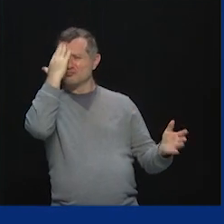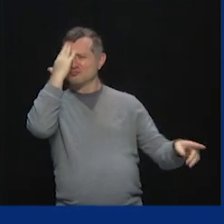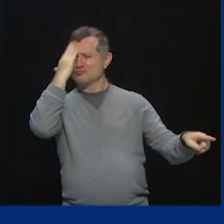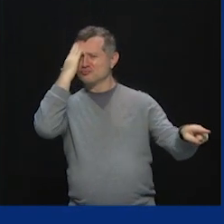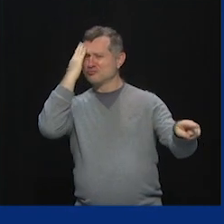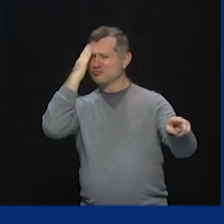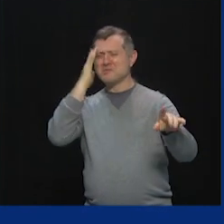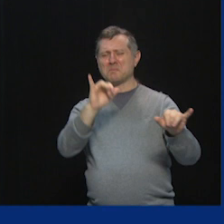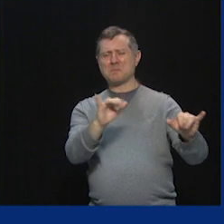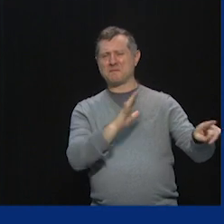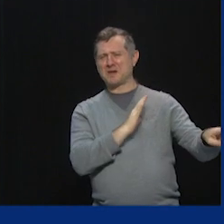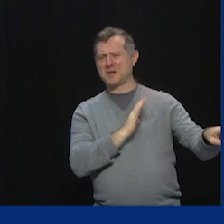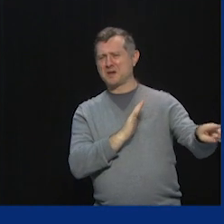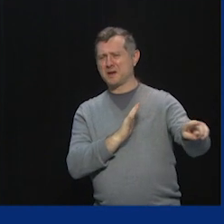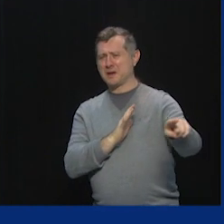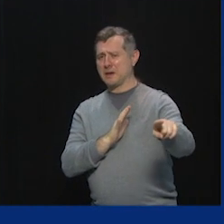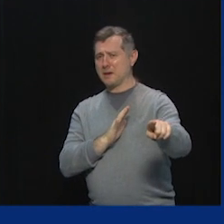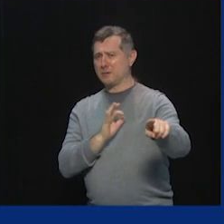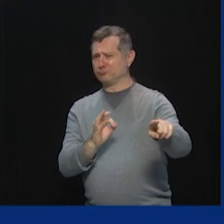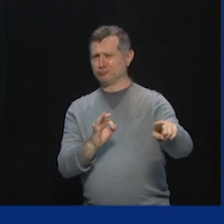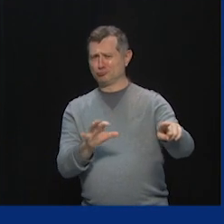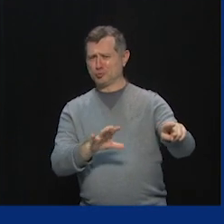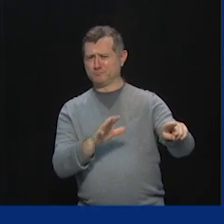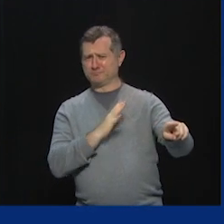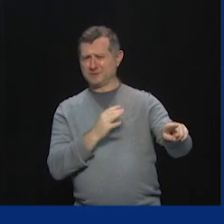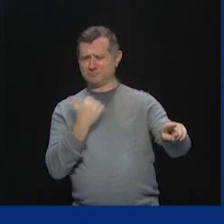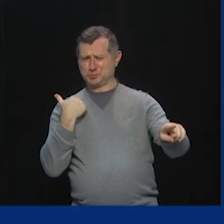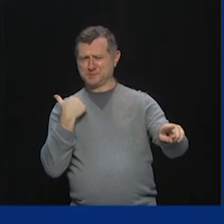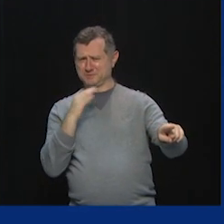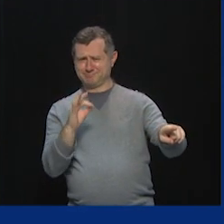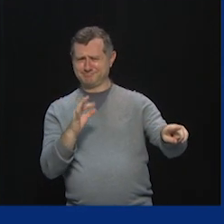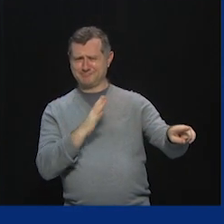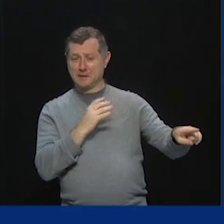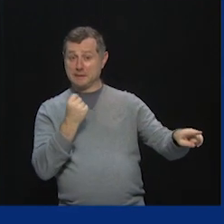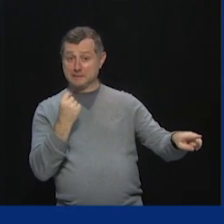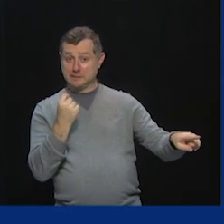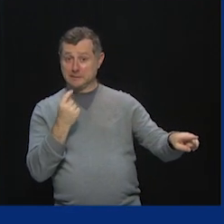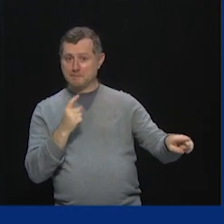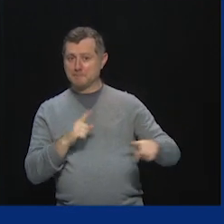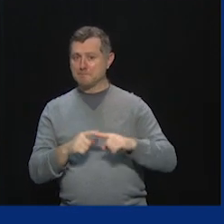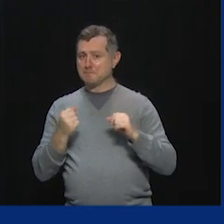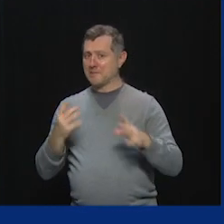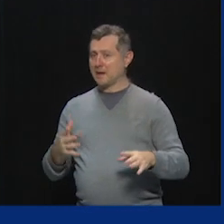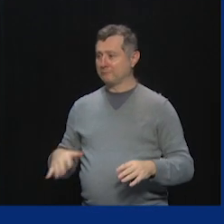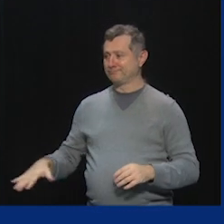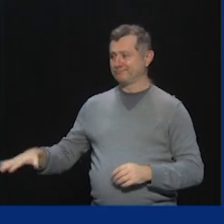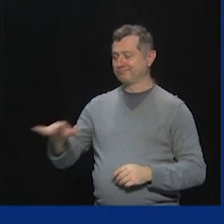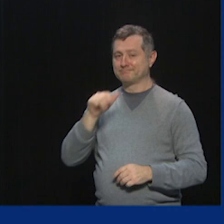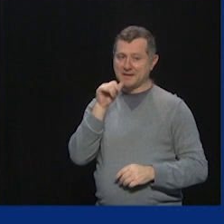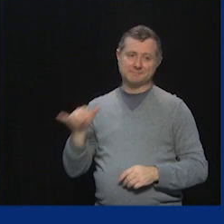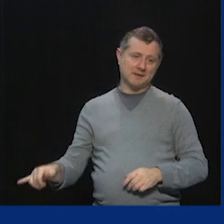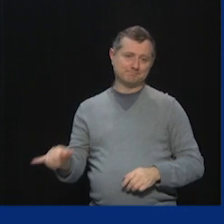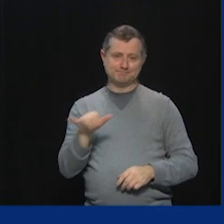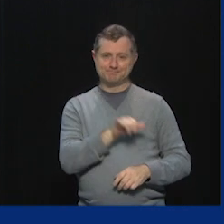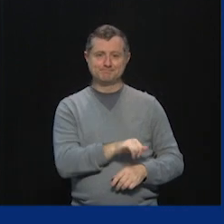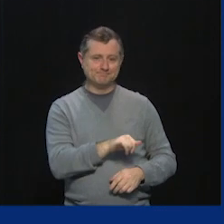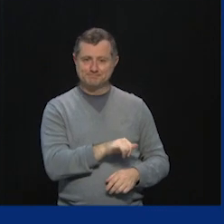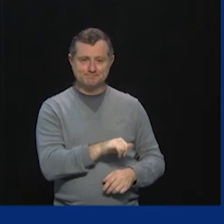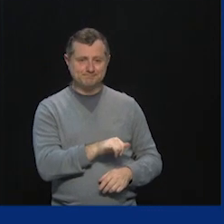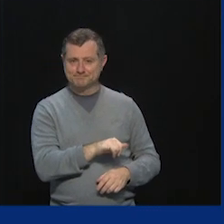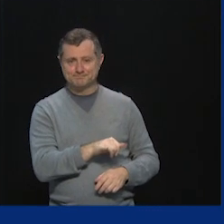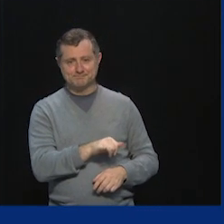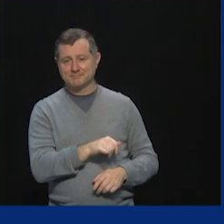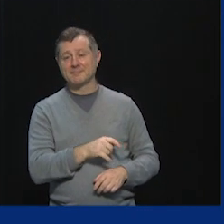doing the responsible thing. But there were plenty that were not doing that. And those that worked, when some of us had the luxury of staying